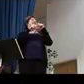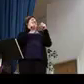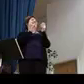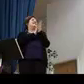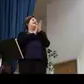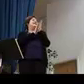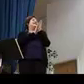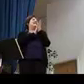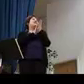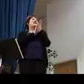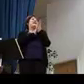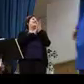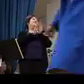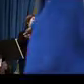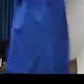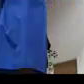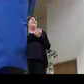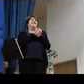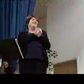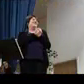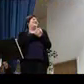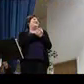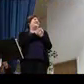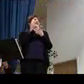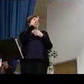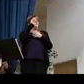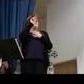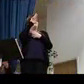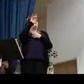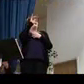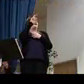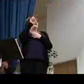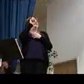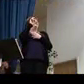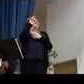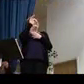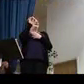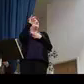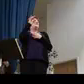Brianne Garland, Associate of Applied Science, Medical Building and Building.